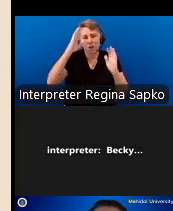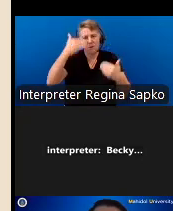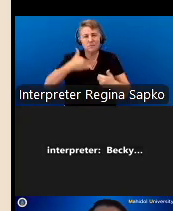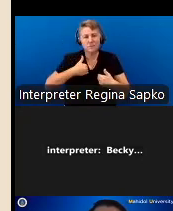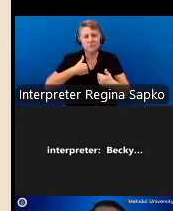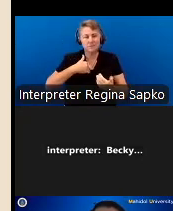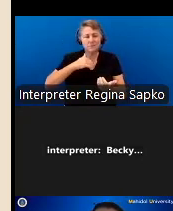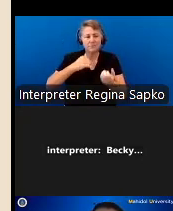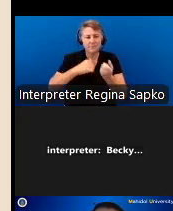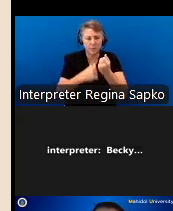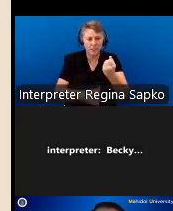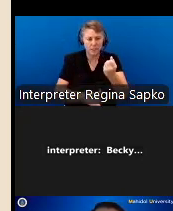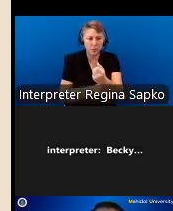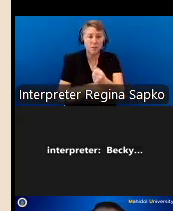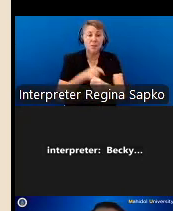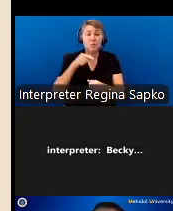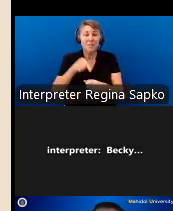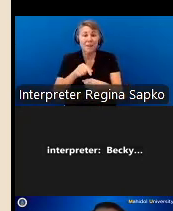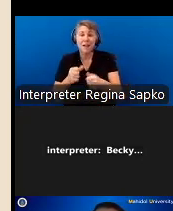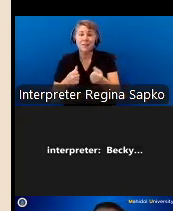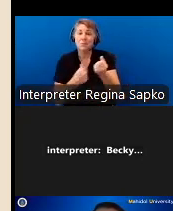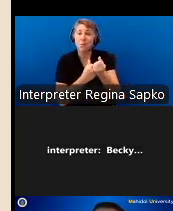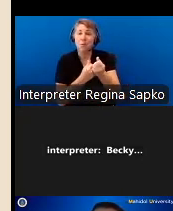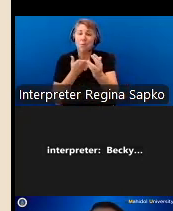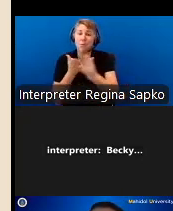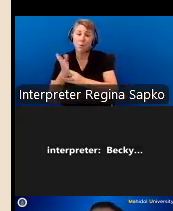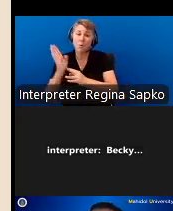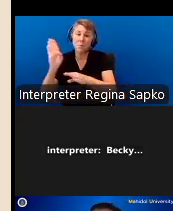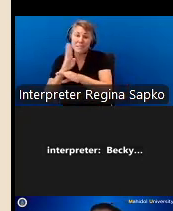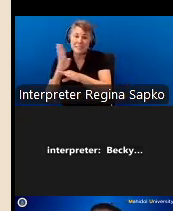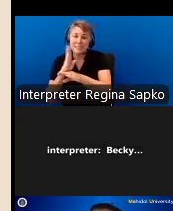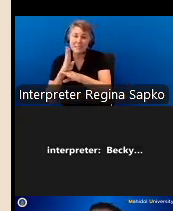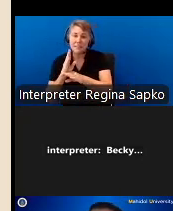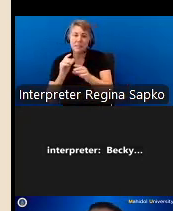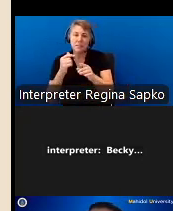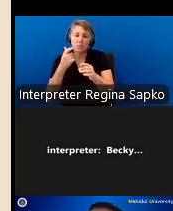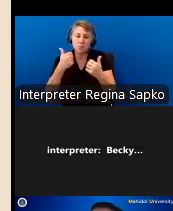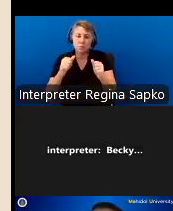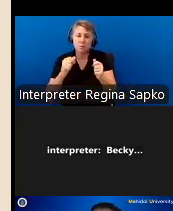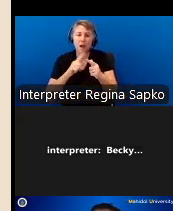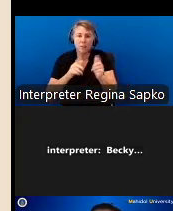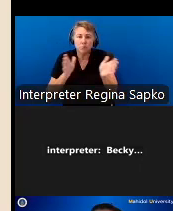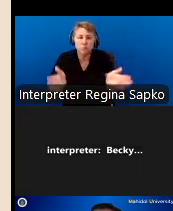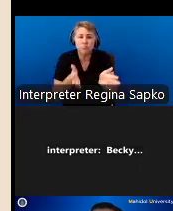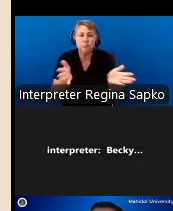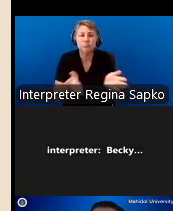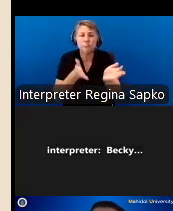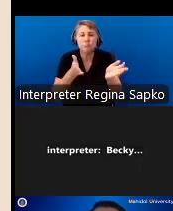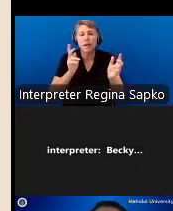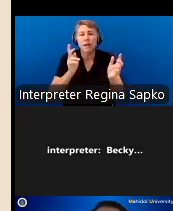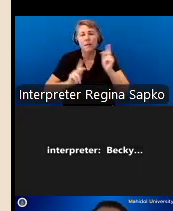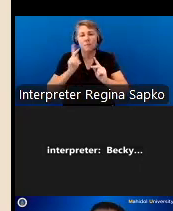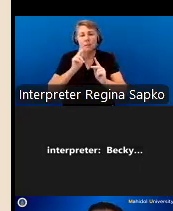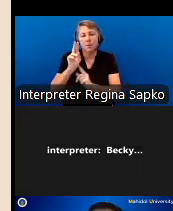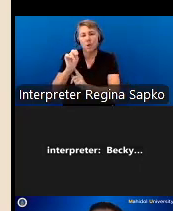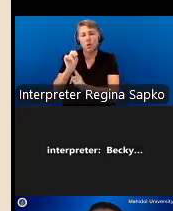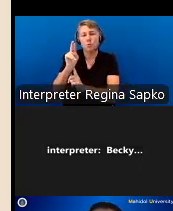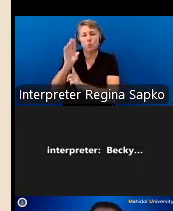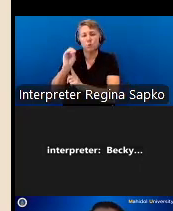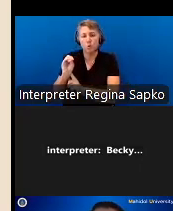company to promote like help neurodivergent individual or like autistic